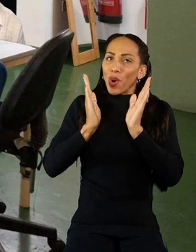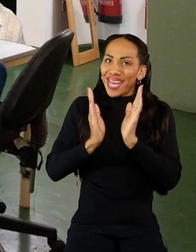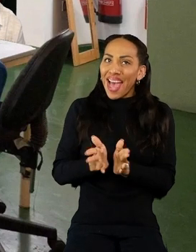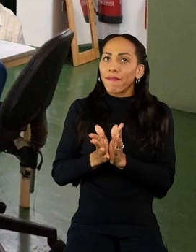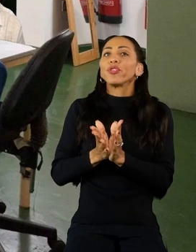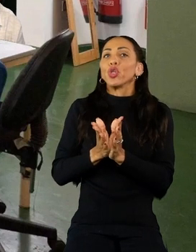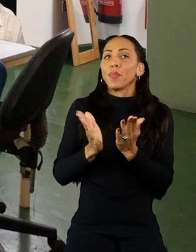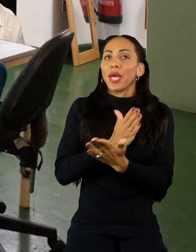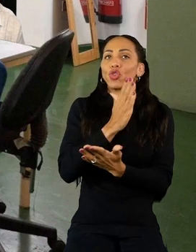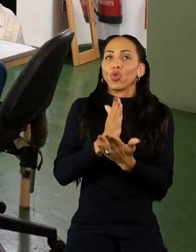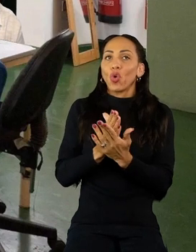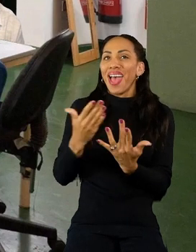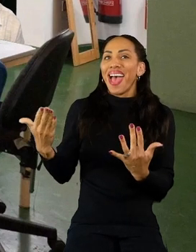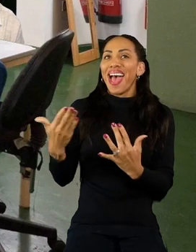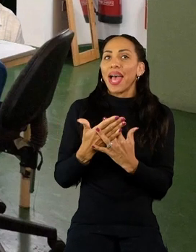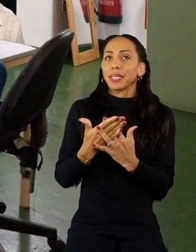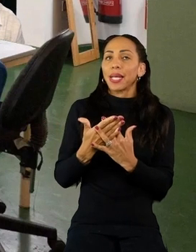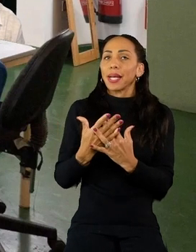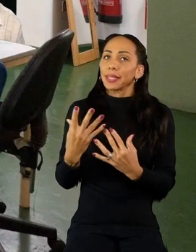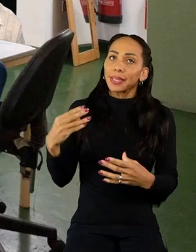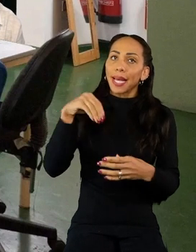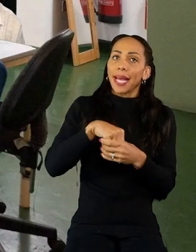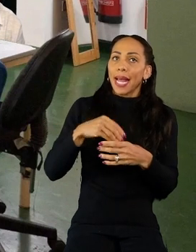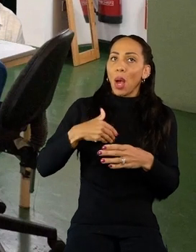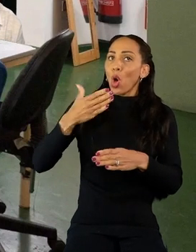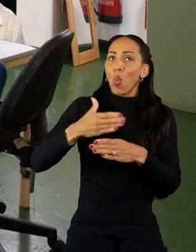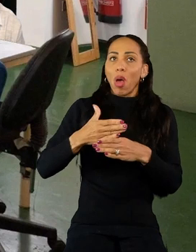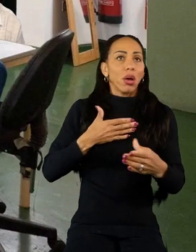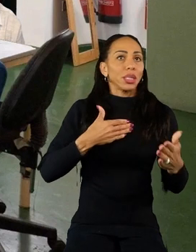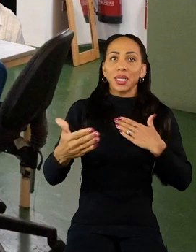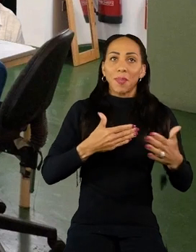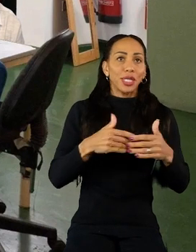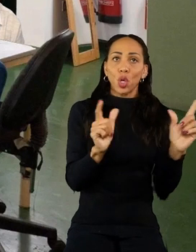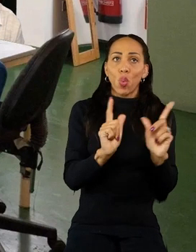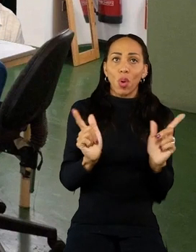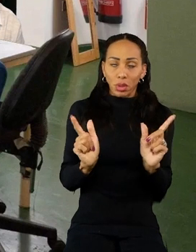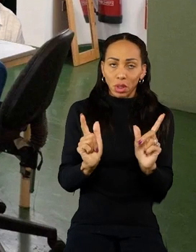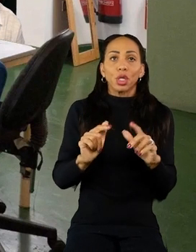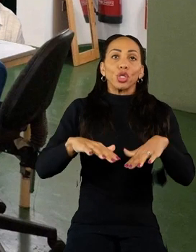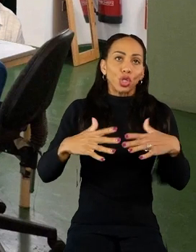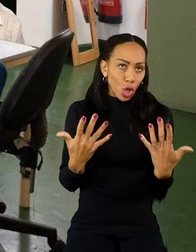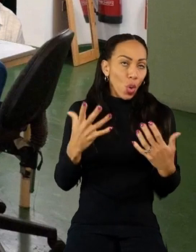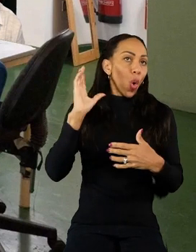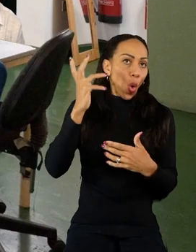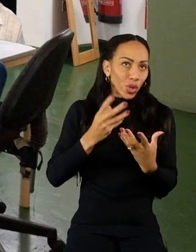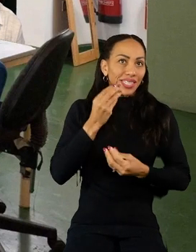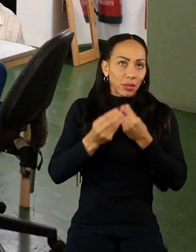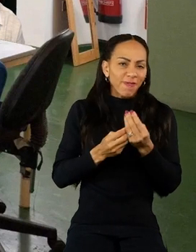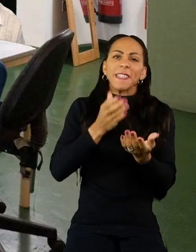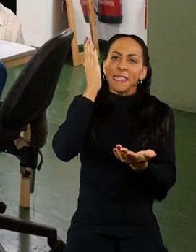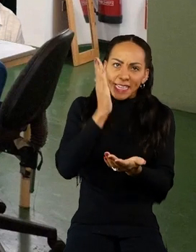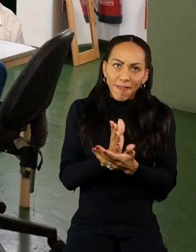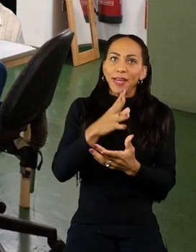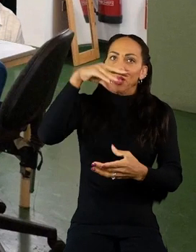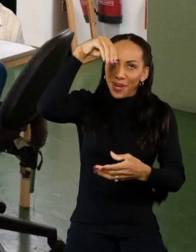create work is that we embed accessibility creatively throughout